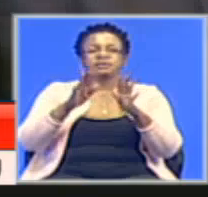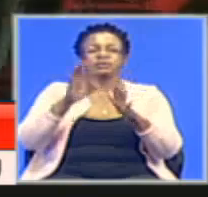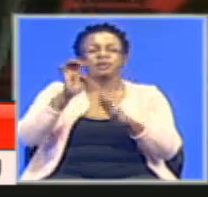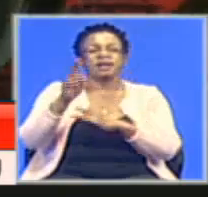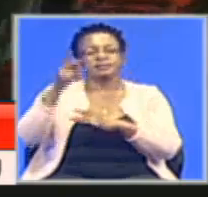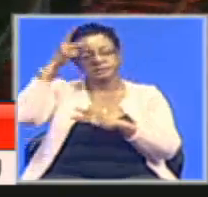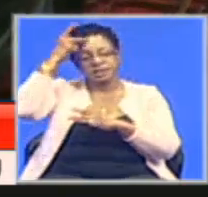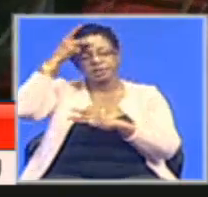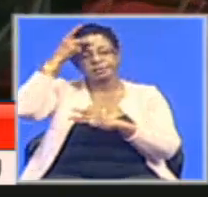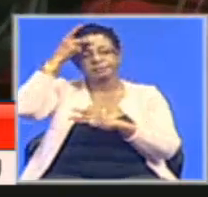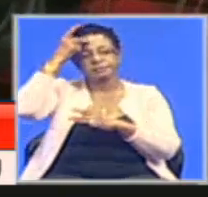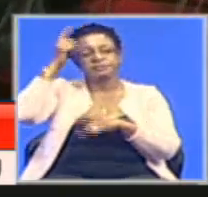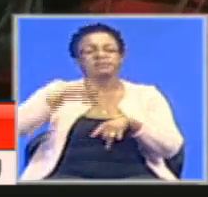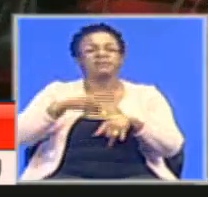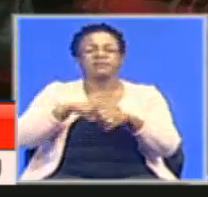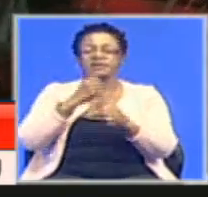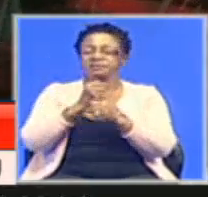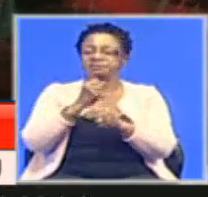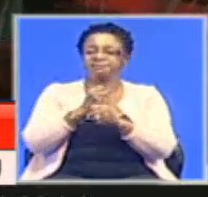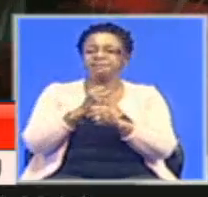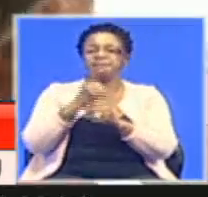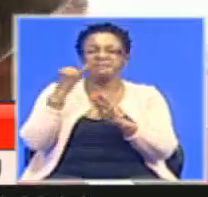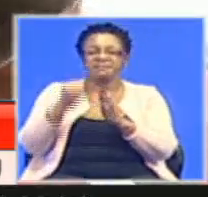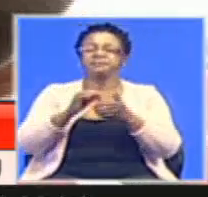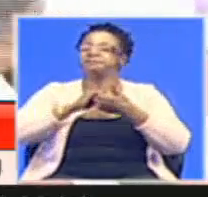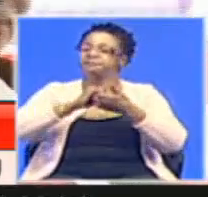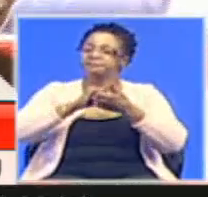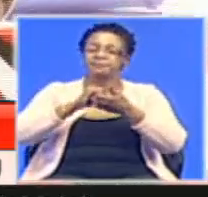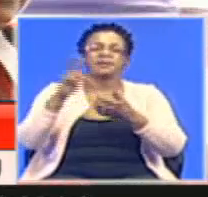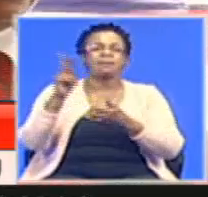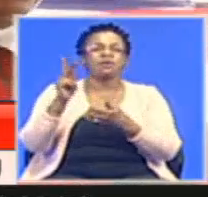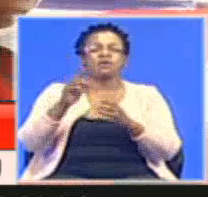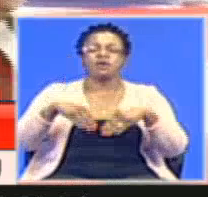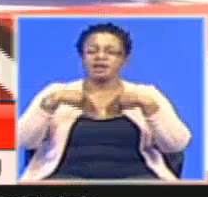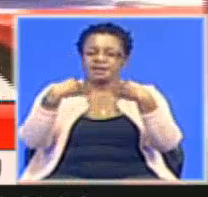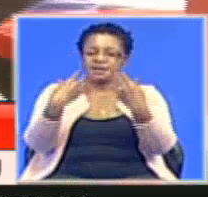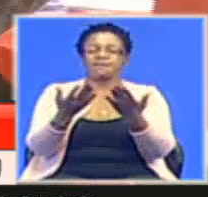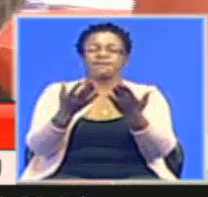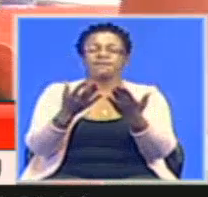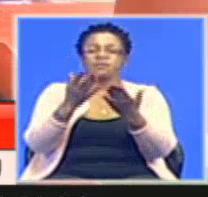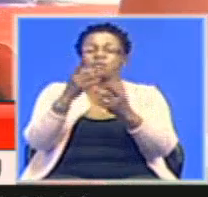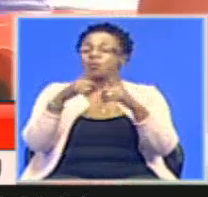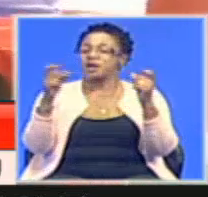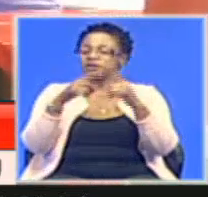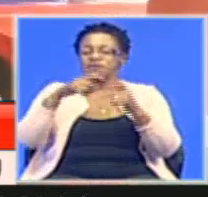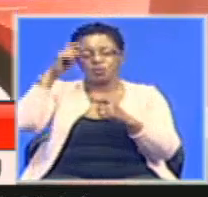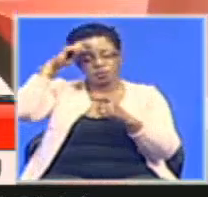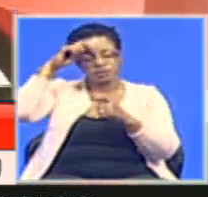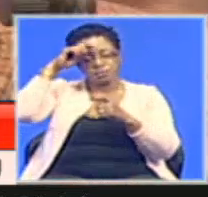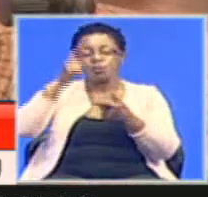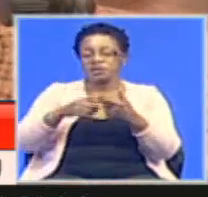Kidero. After conducting his last official engagement, Kabogo gave his successor some words of wisdom on what lies ahead for